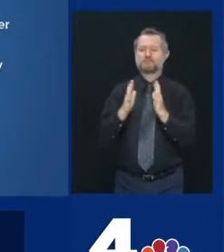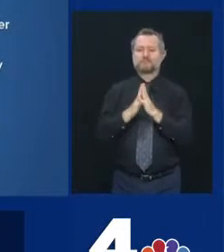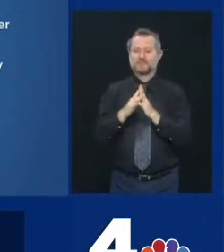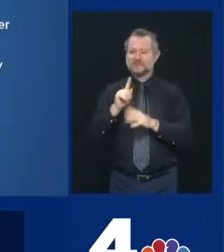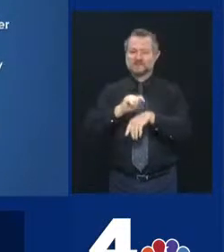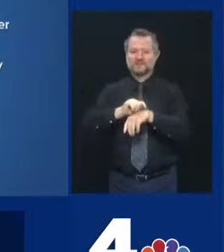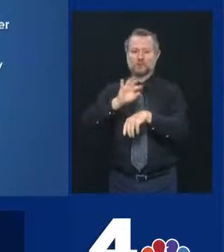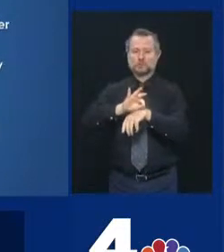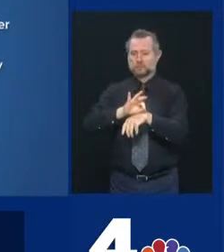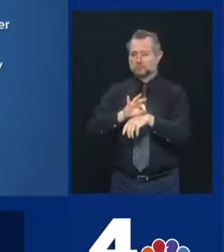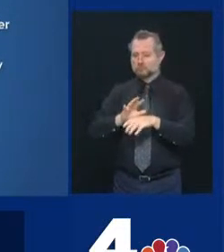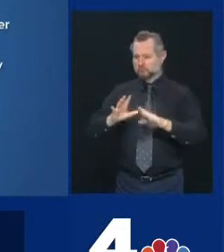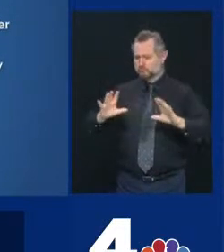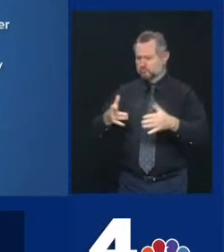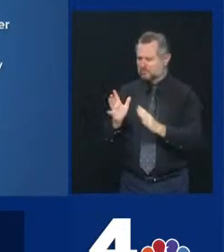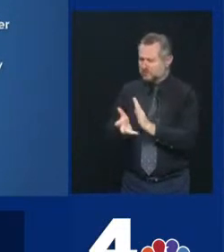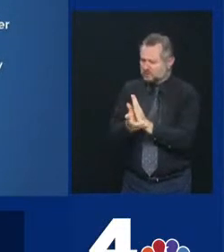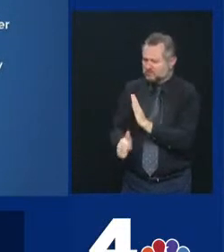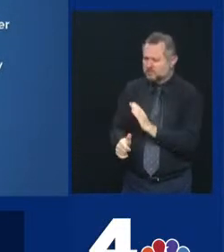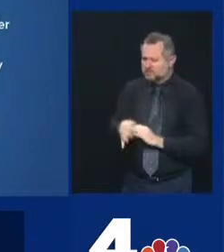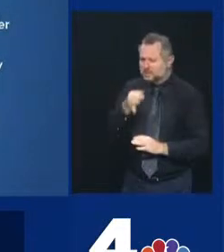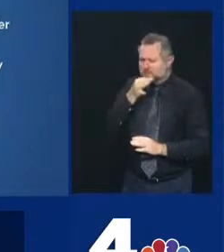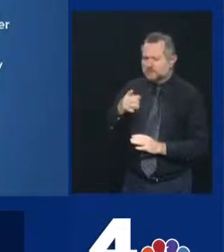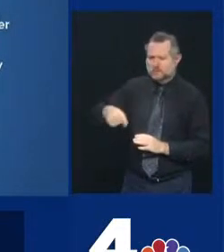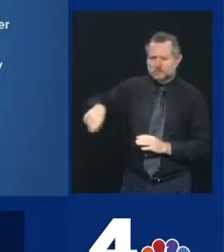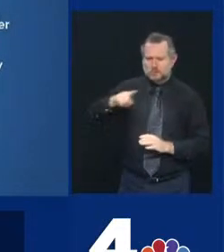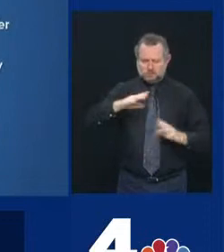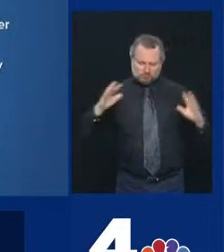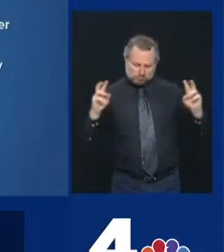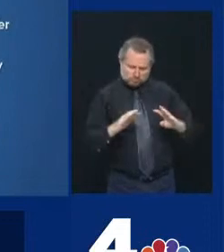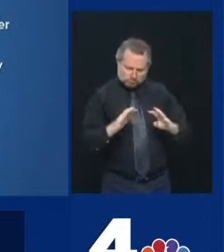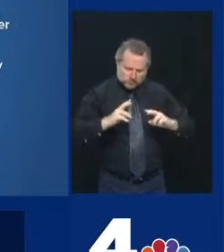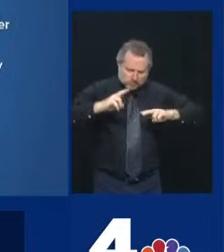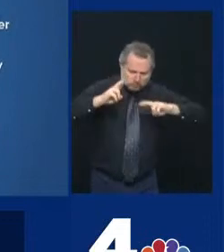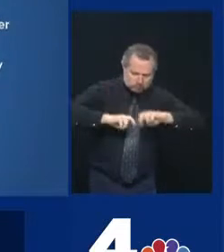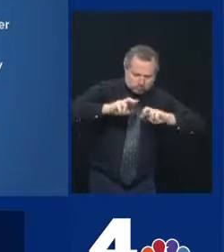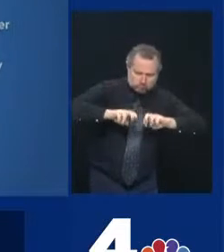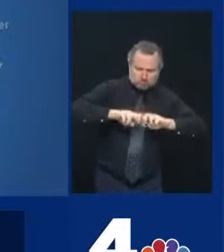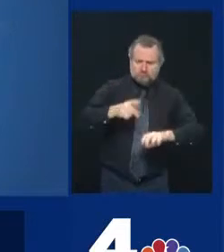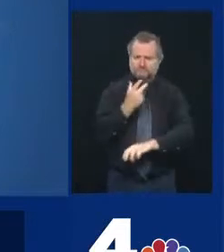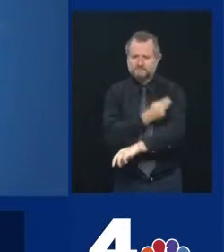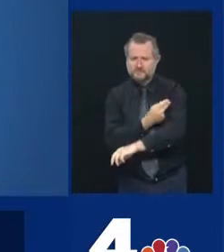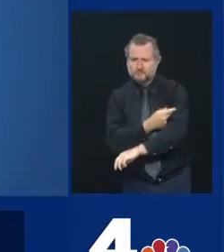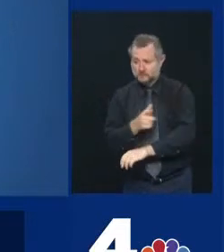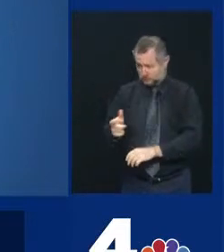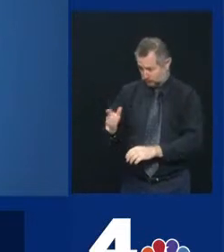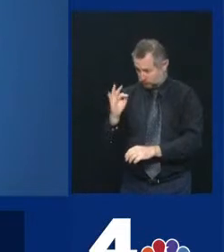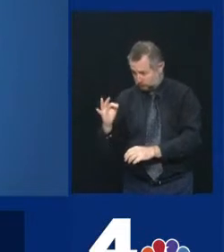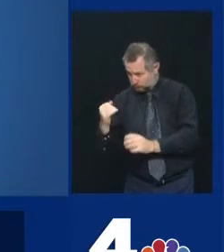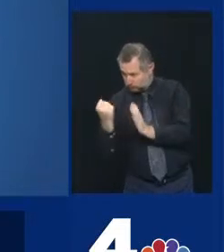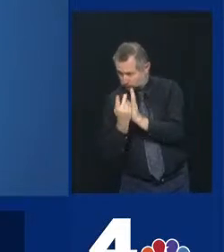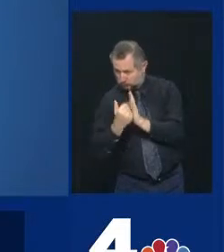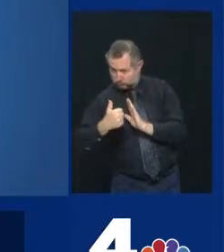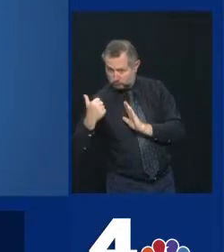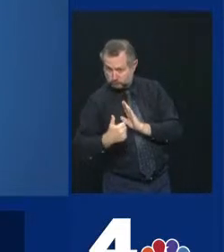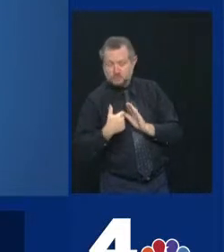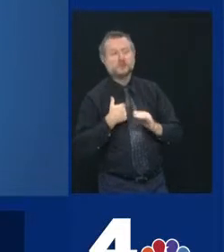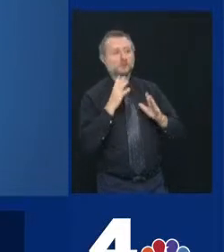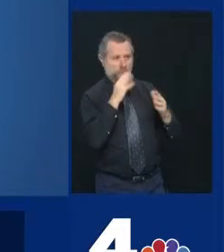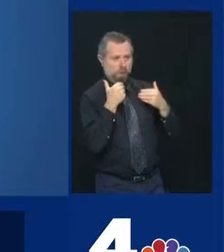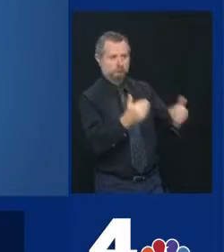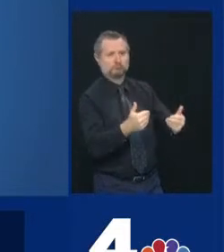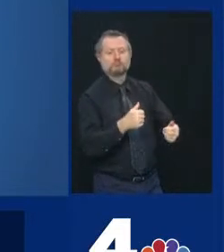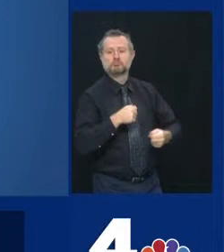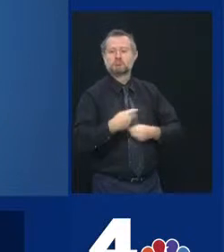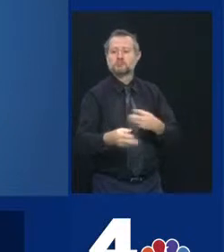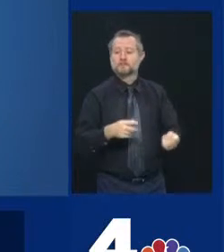them to review any vaccine before I recommend it to the people of the state. I think that will give people added